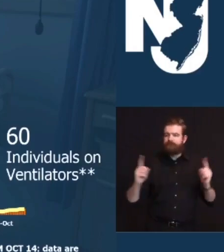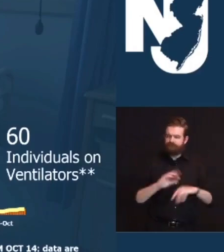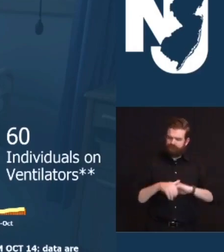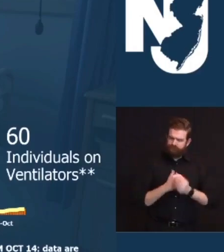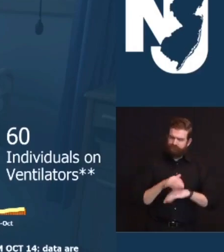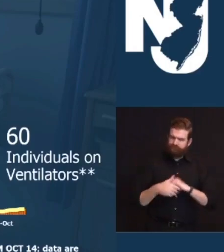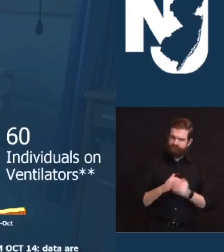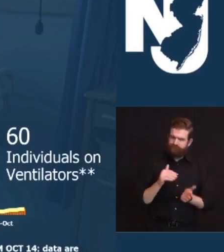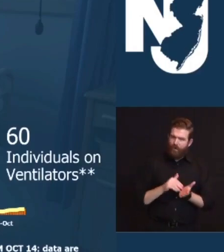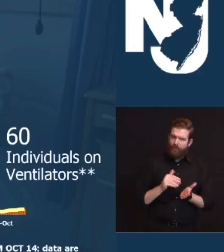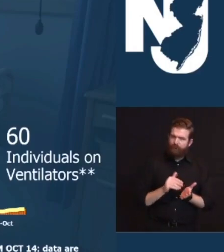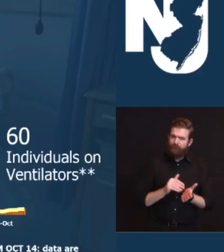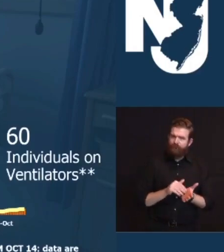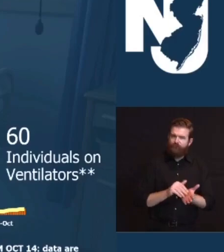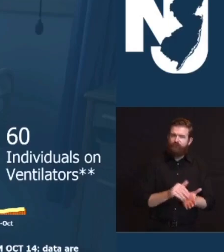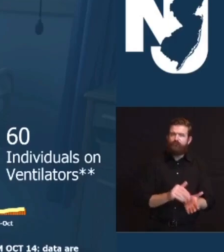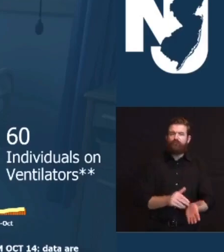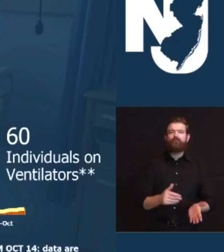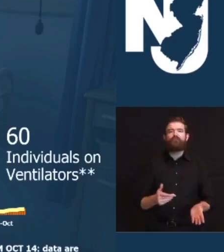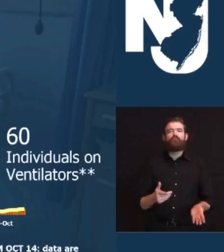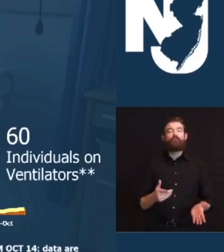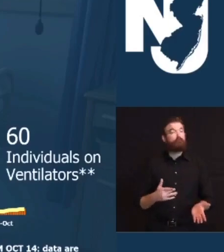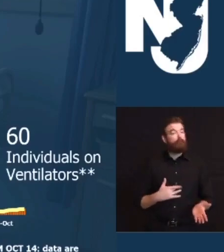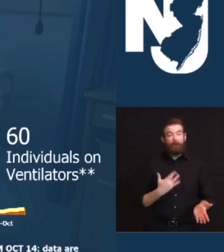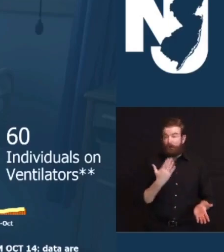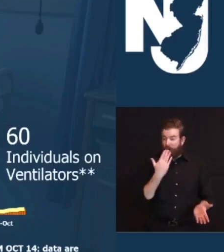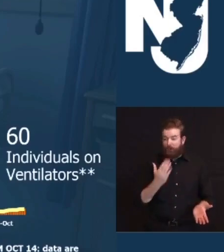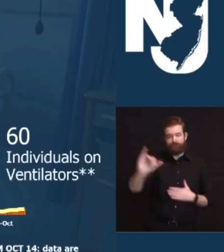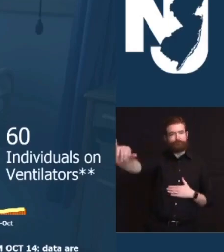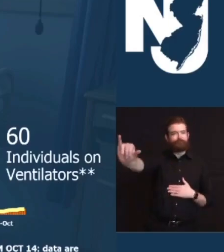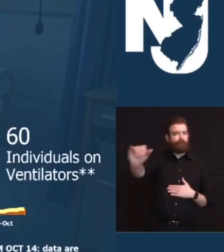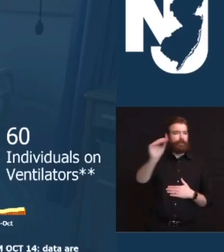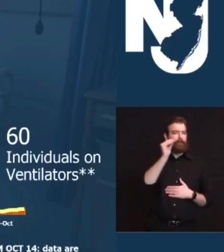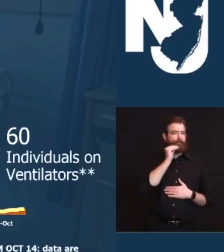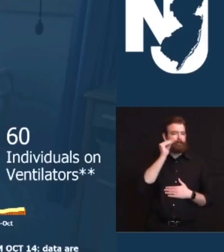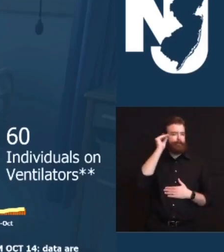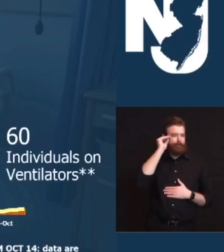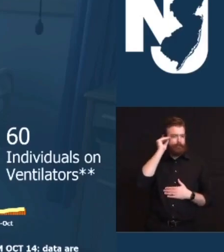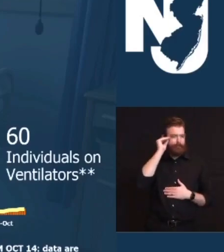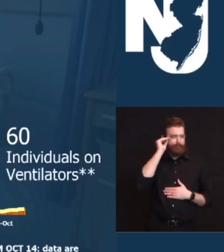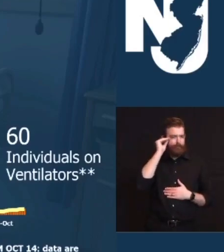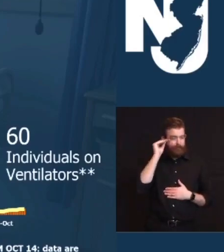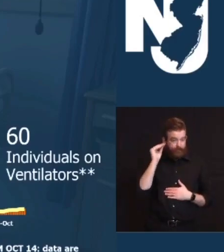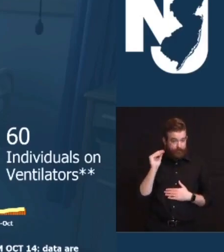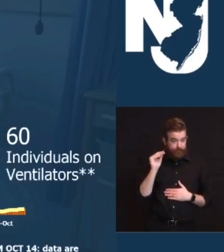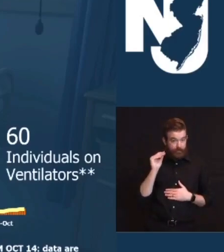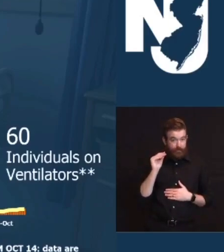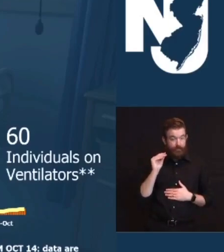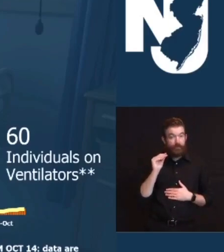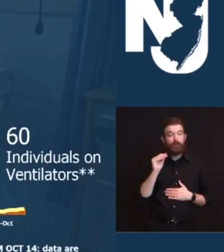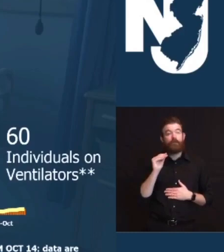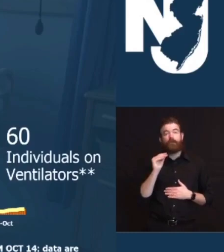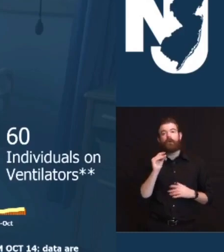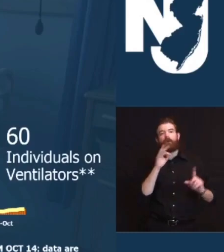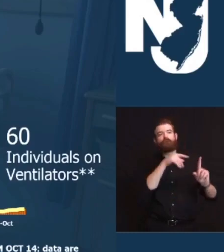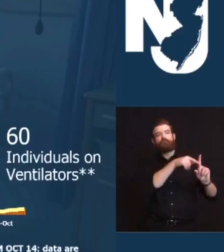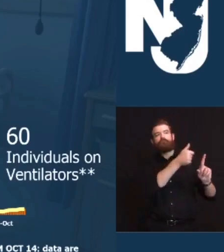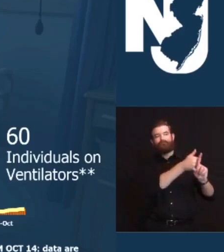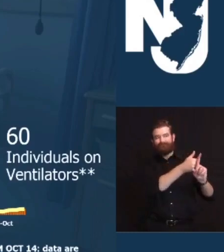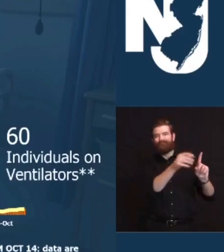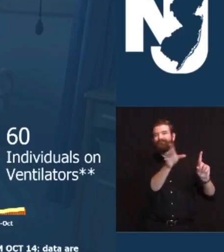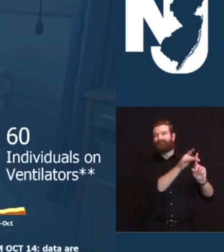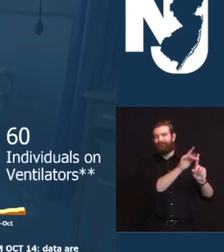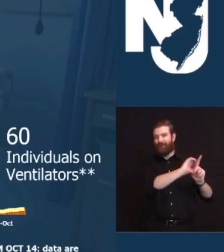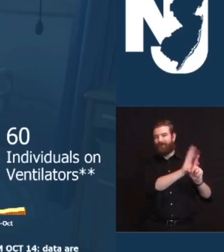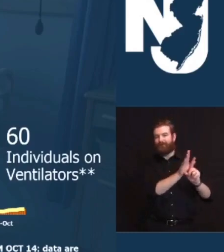If you don't feel well, take yourself off the field. If you've been exposed to someone who's COVID positive, take yourself off the field.